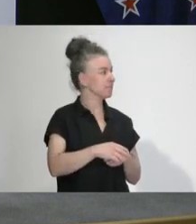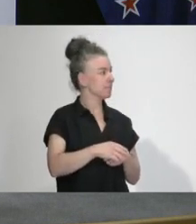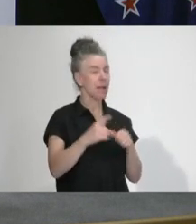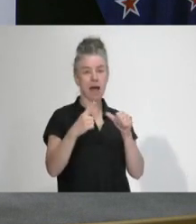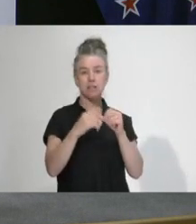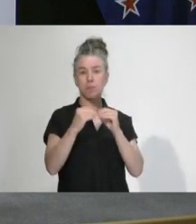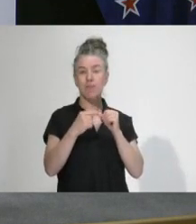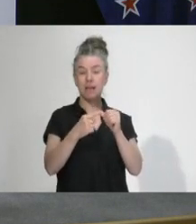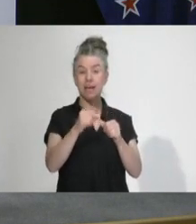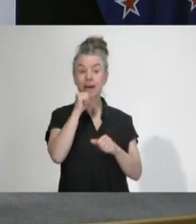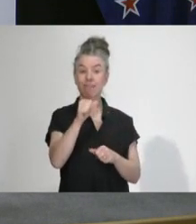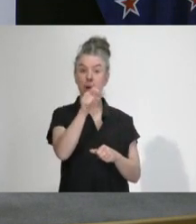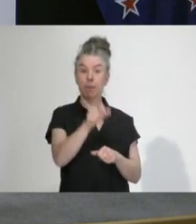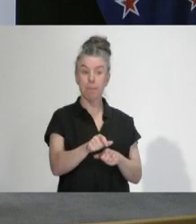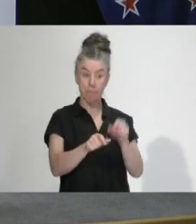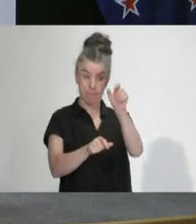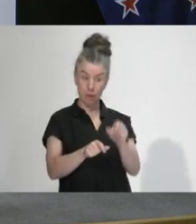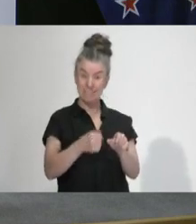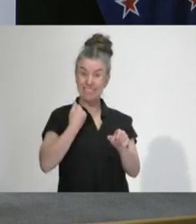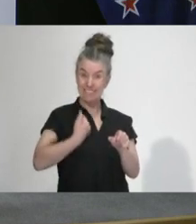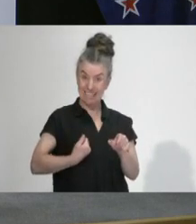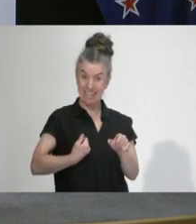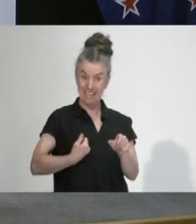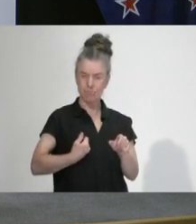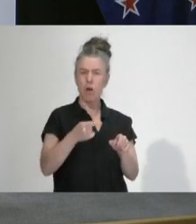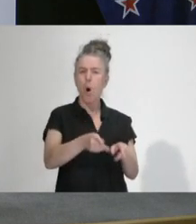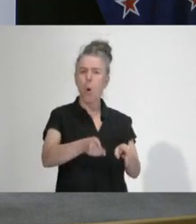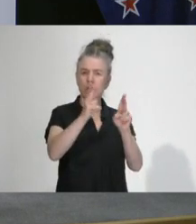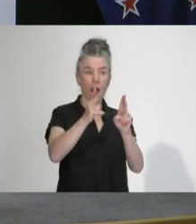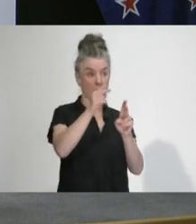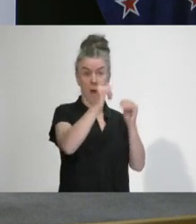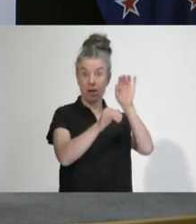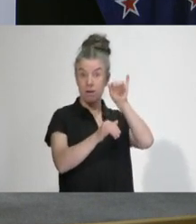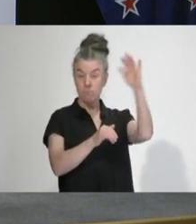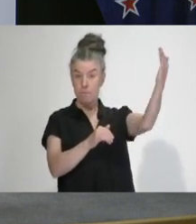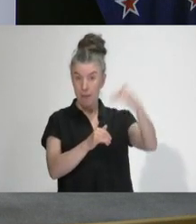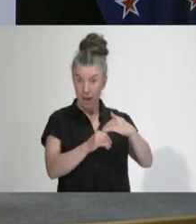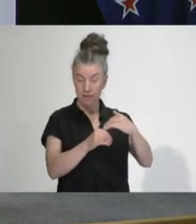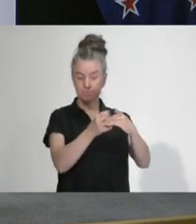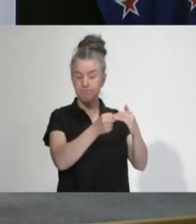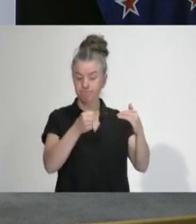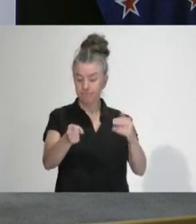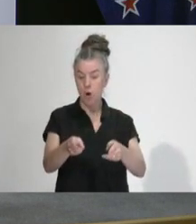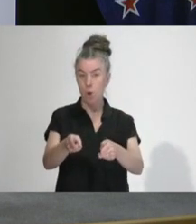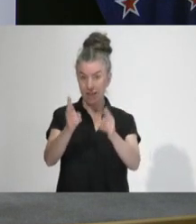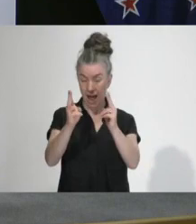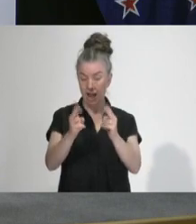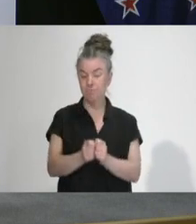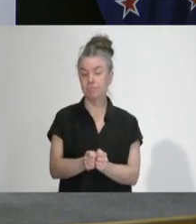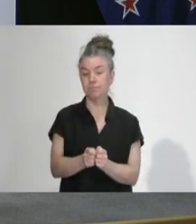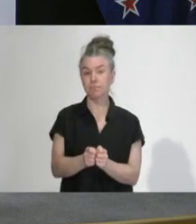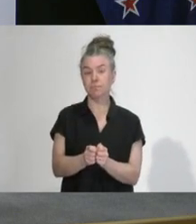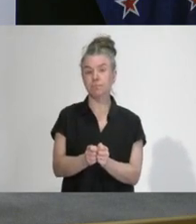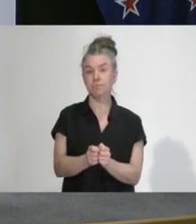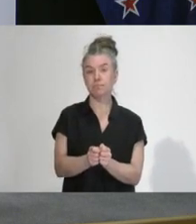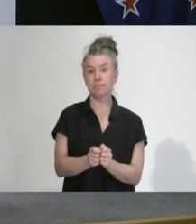someone is symptomatic and is being tested, or they have known infection because they were